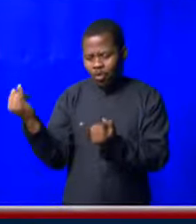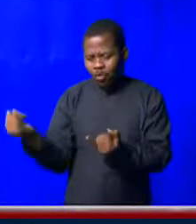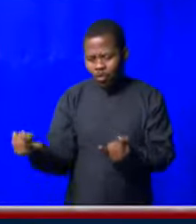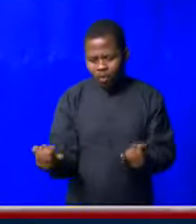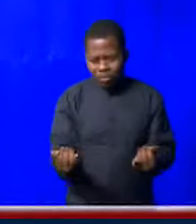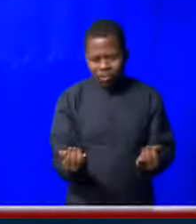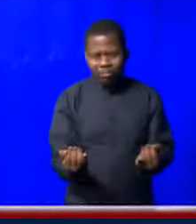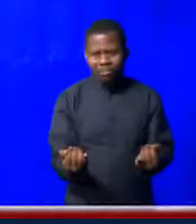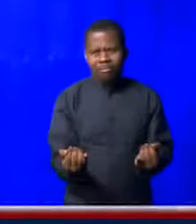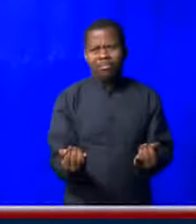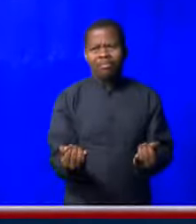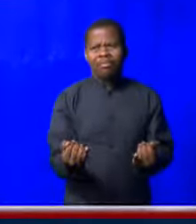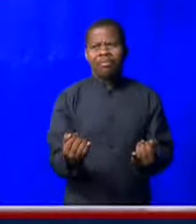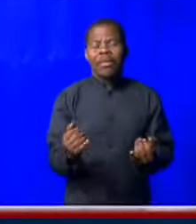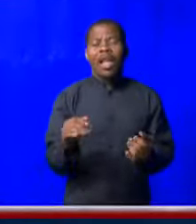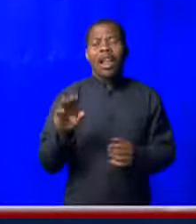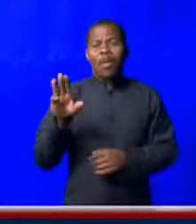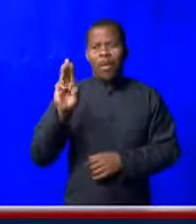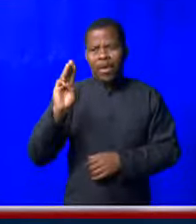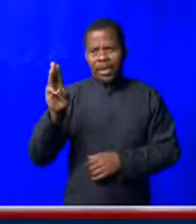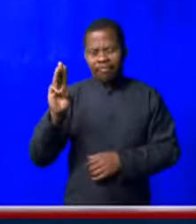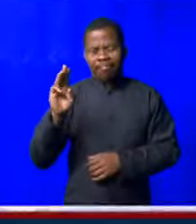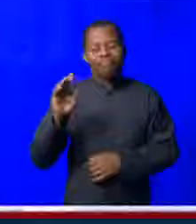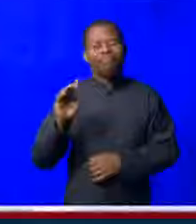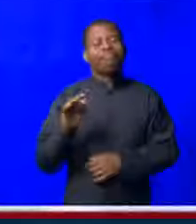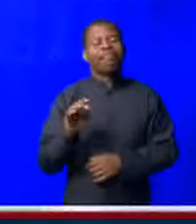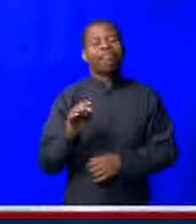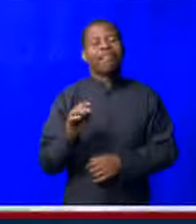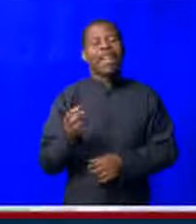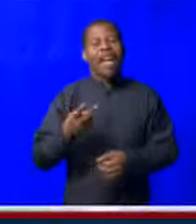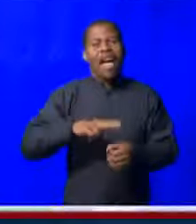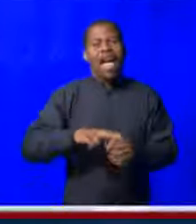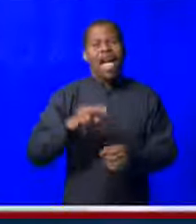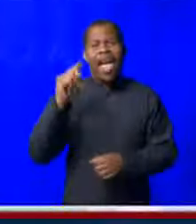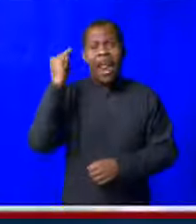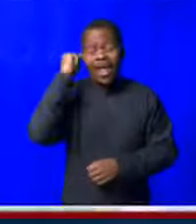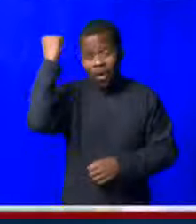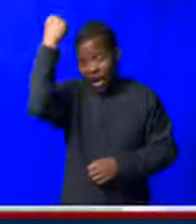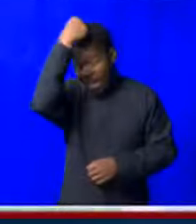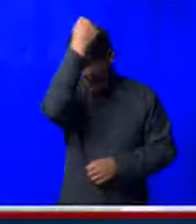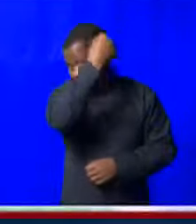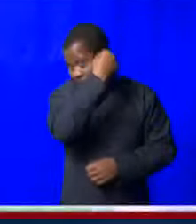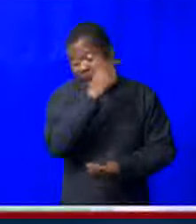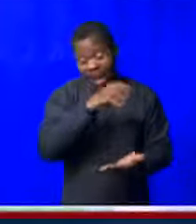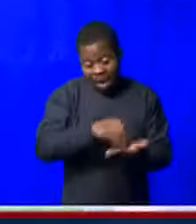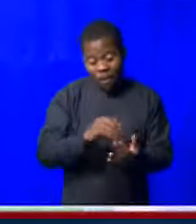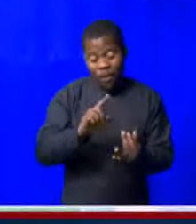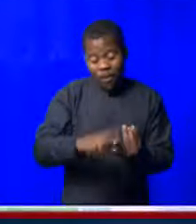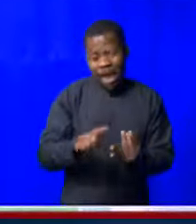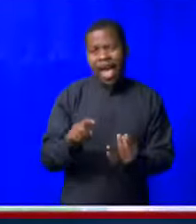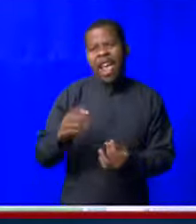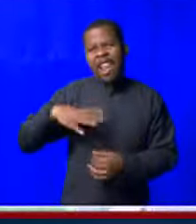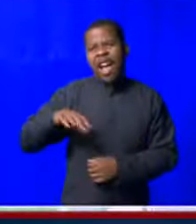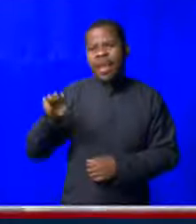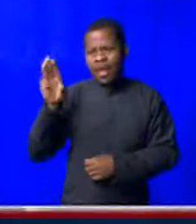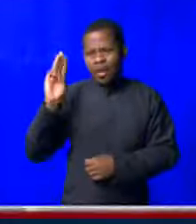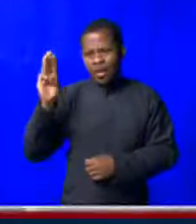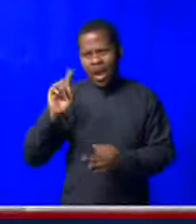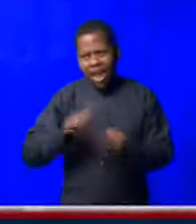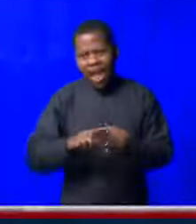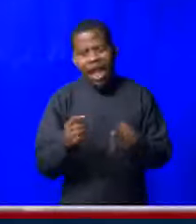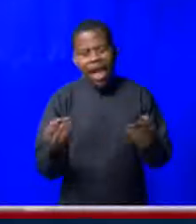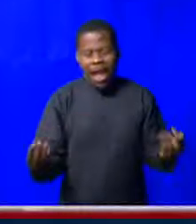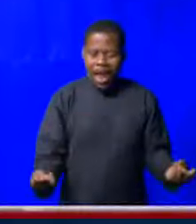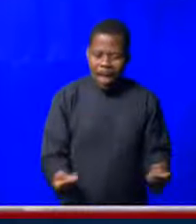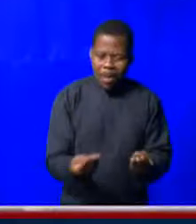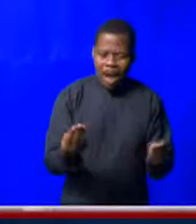silo semhlaba waholi bemave emhlaba kanye nesive seNingizimu Afrika. Ladies and gentlemen,